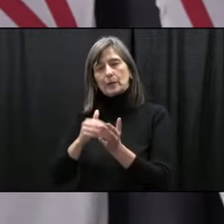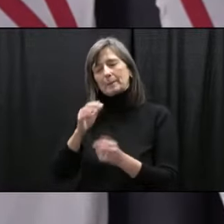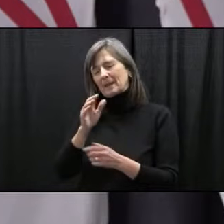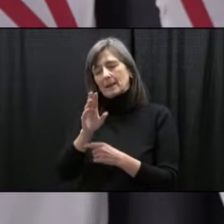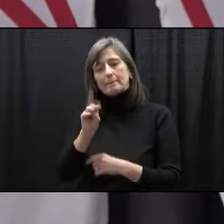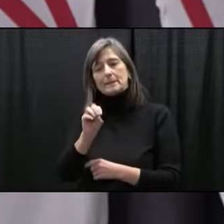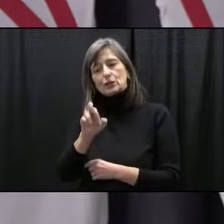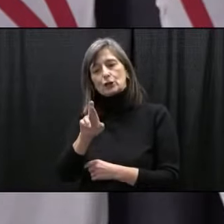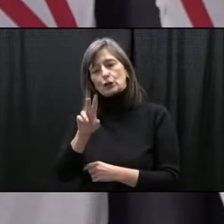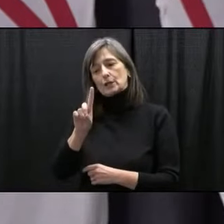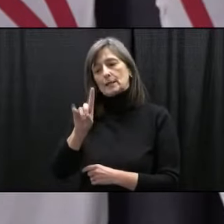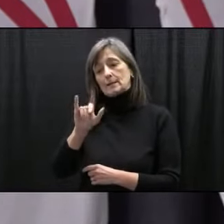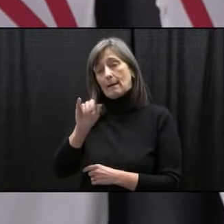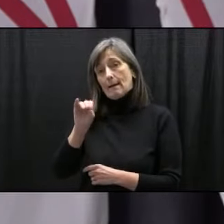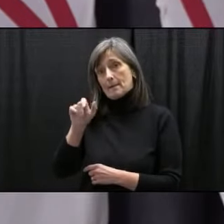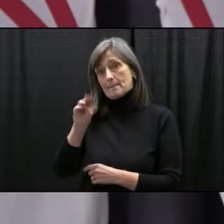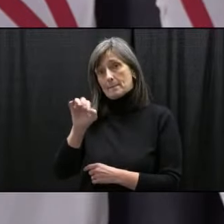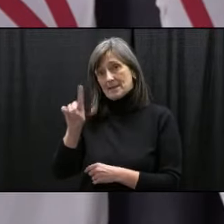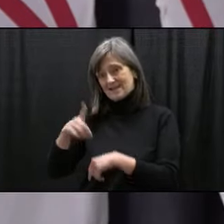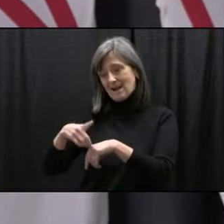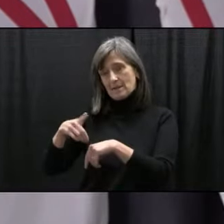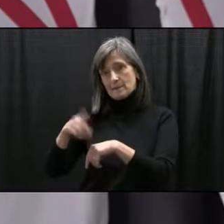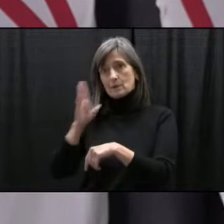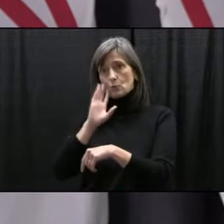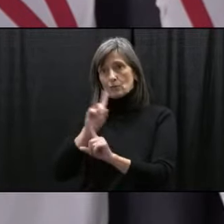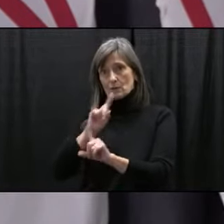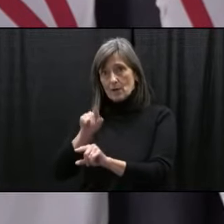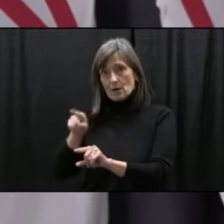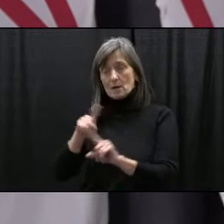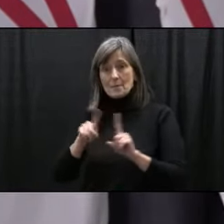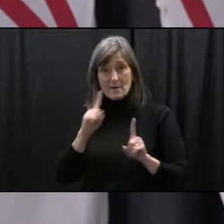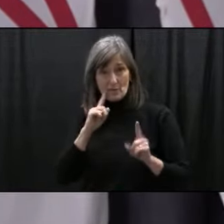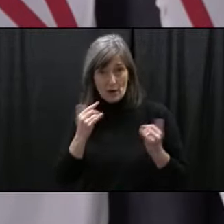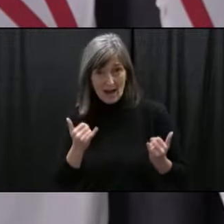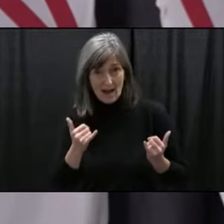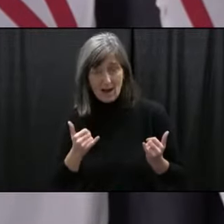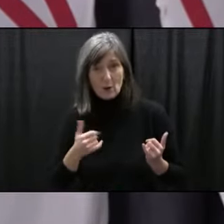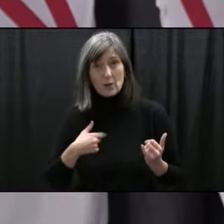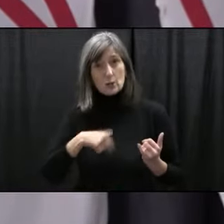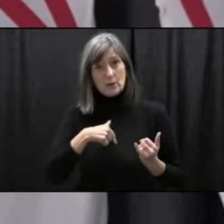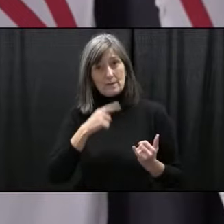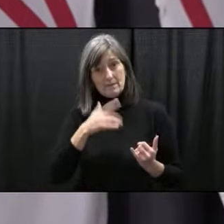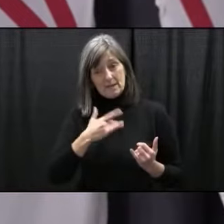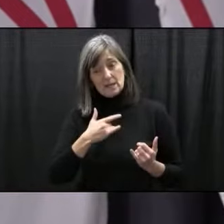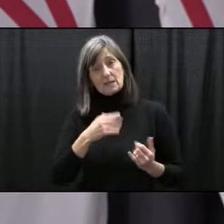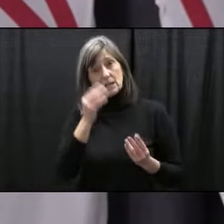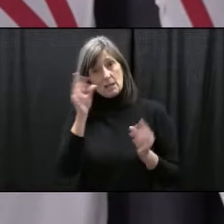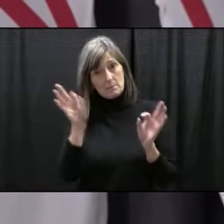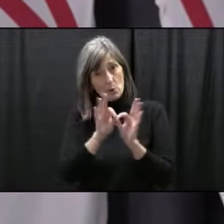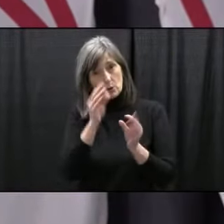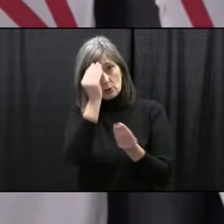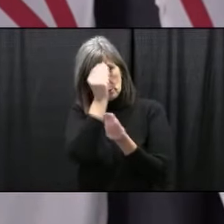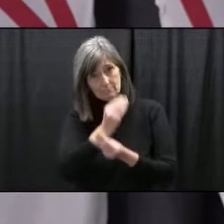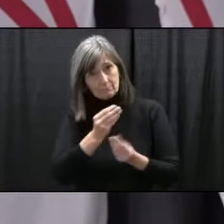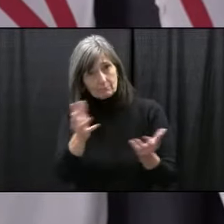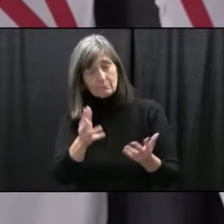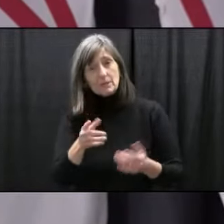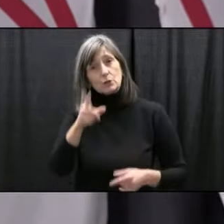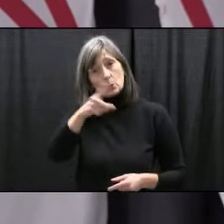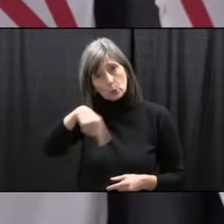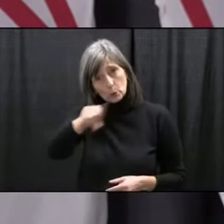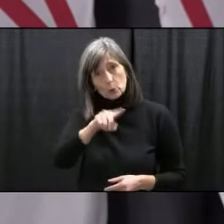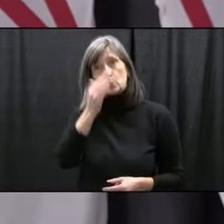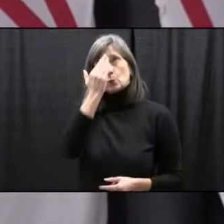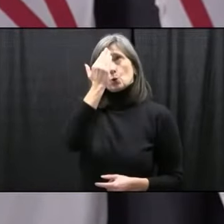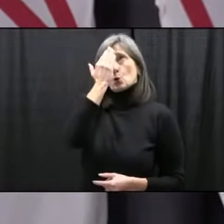supports, we empathize with that scenario, but we felt at this point, having knowledge of this, that we needed to disclose it so that people could